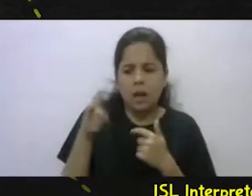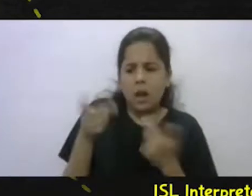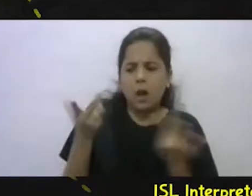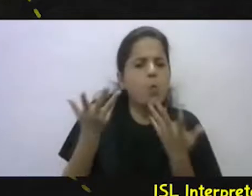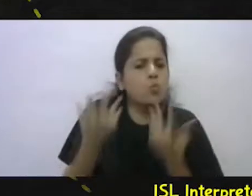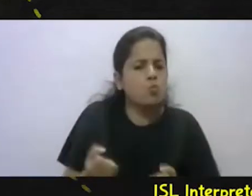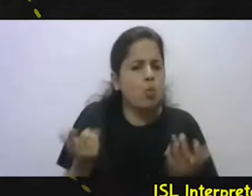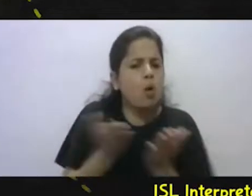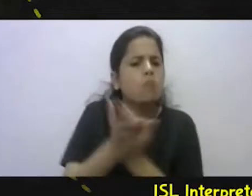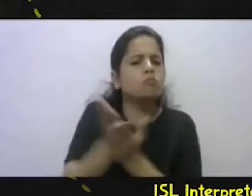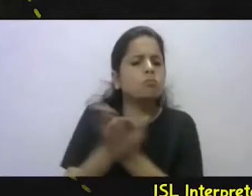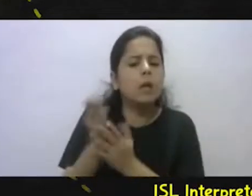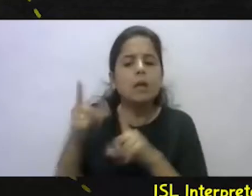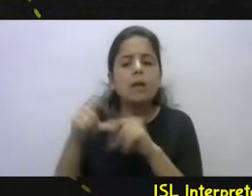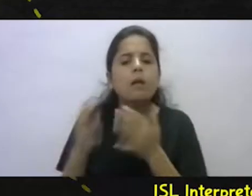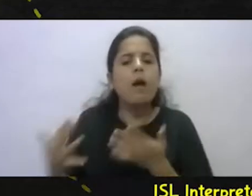how the data is being collected.